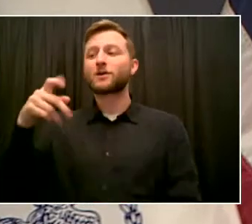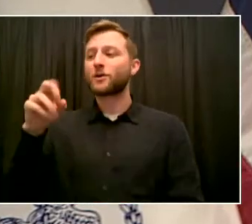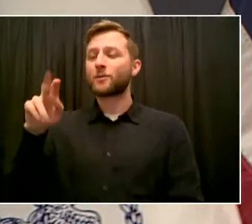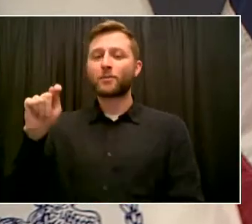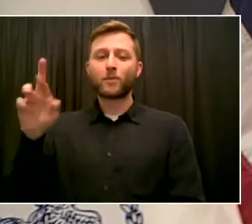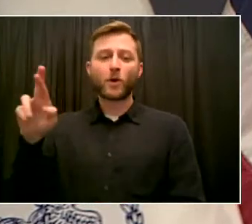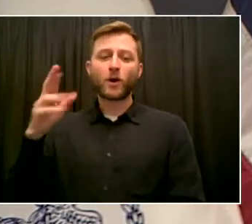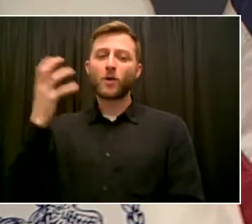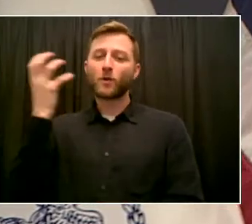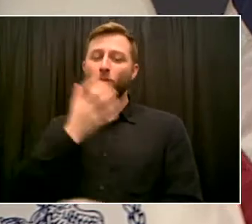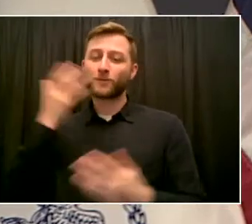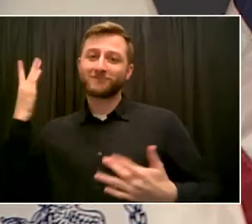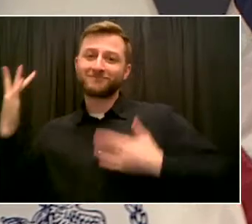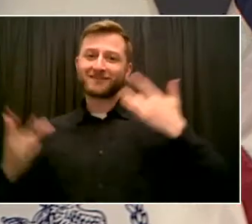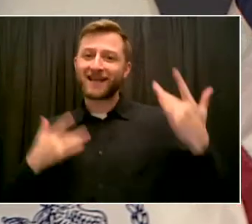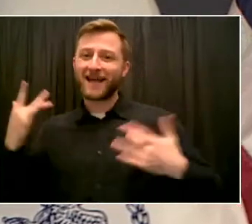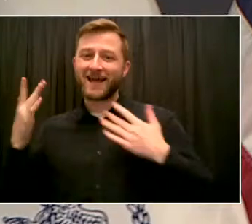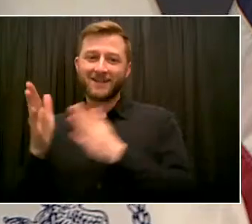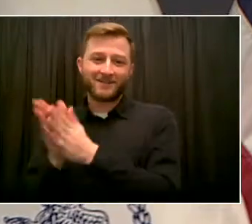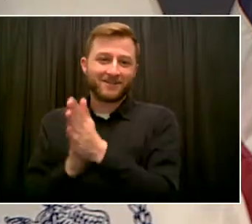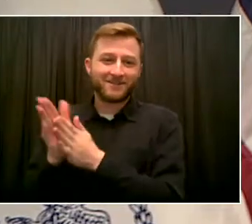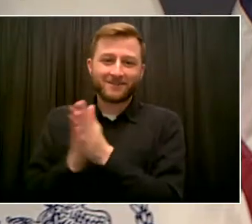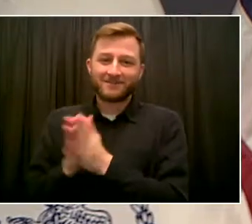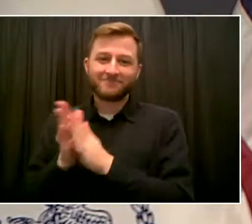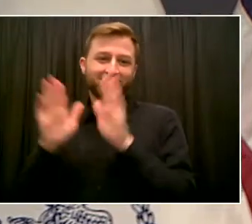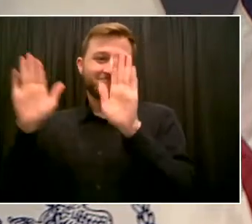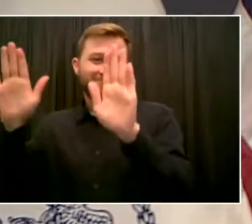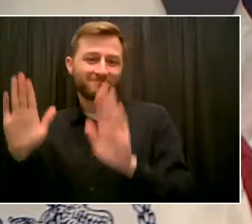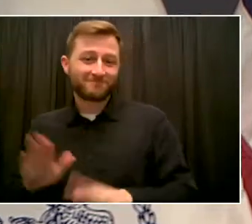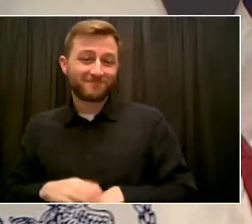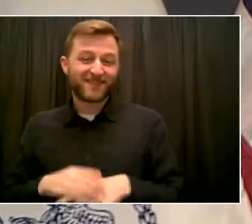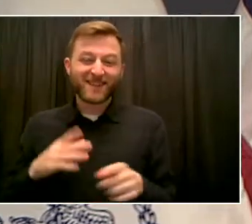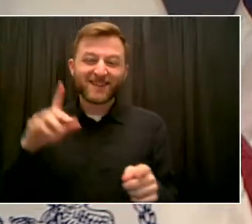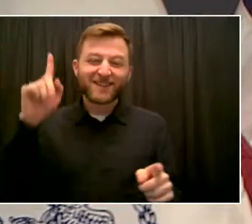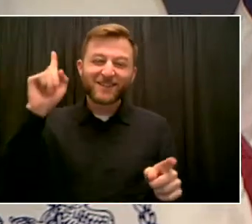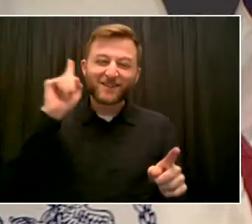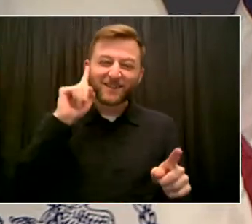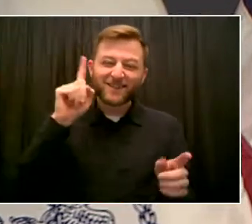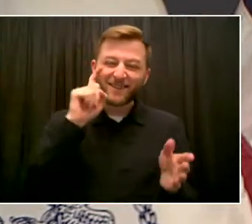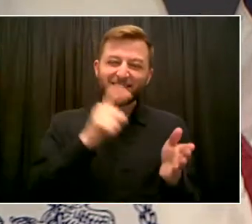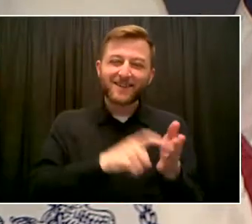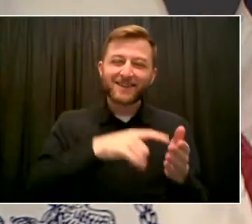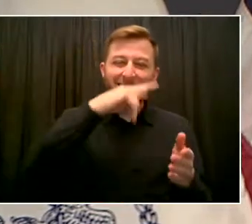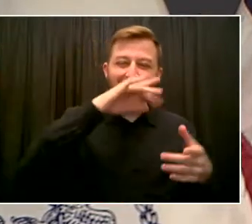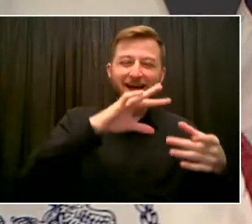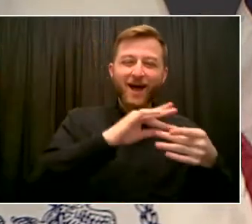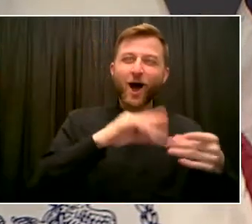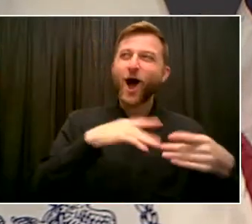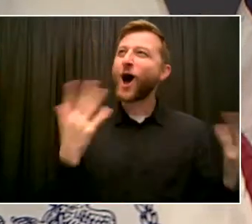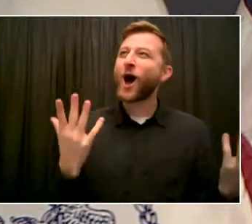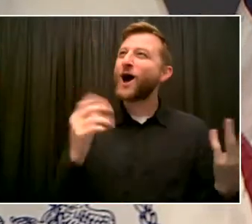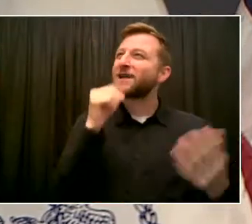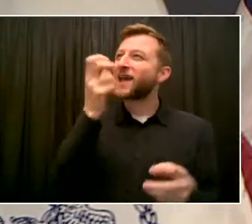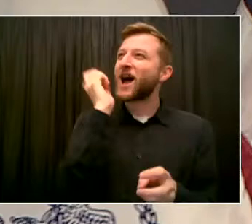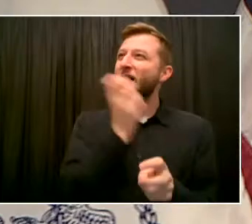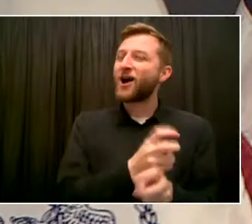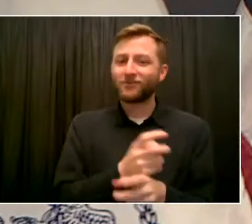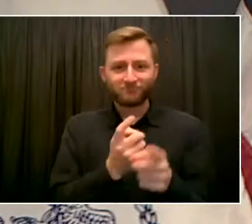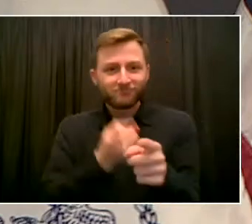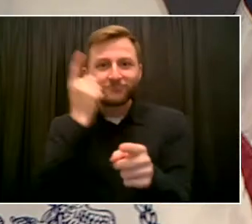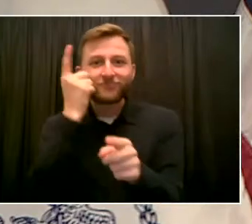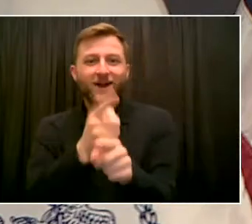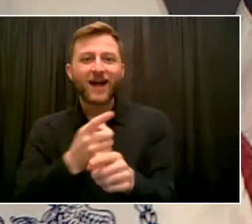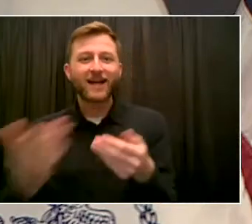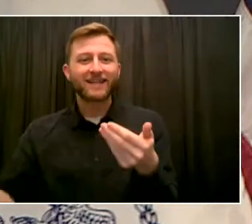to it. Listen to what the kids said. It didn't seem that hard. That's the truth. It's easy to get vaccinated. It isn't hard. And then